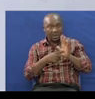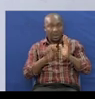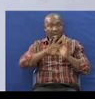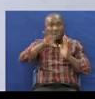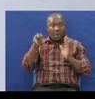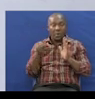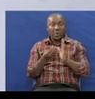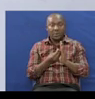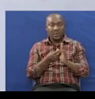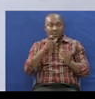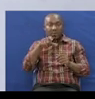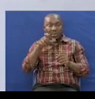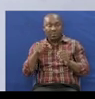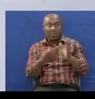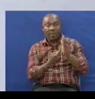And because of this,